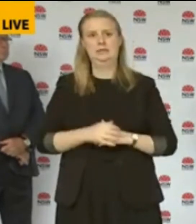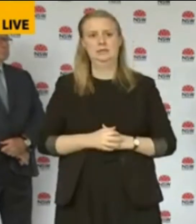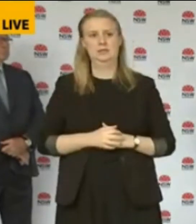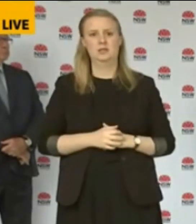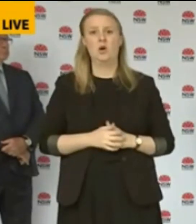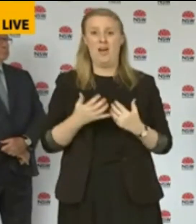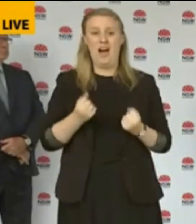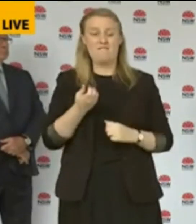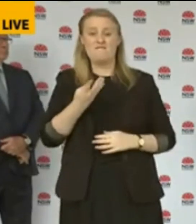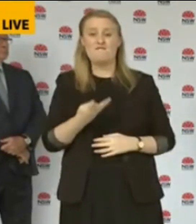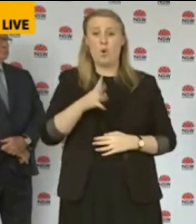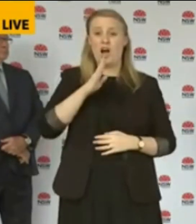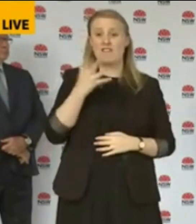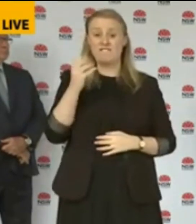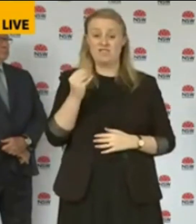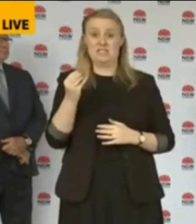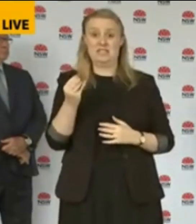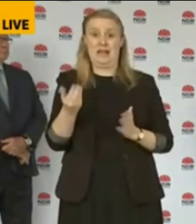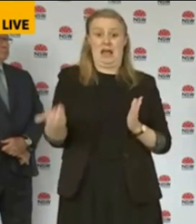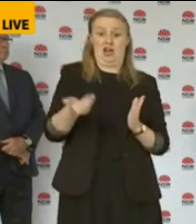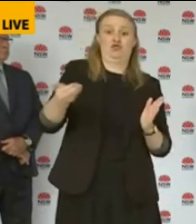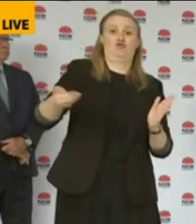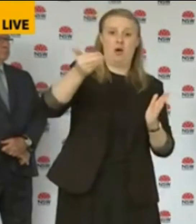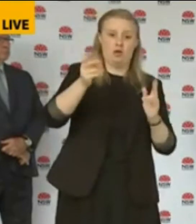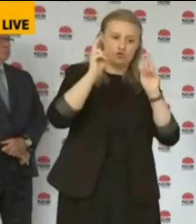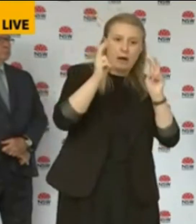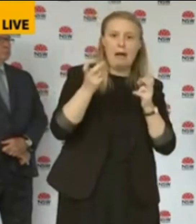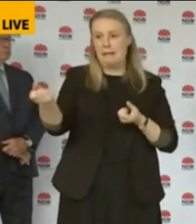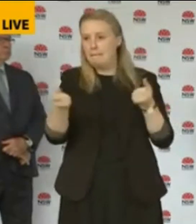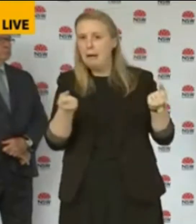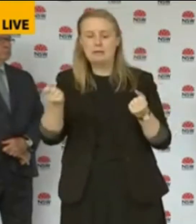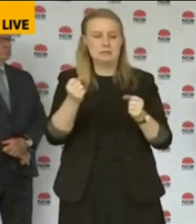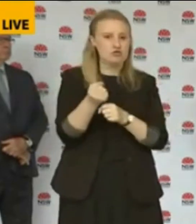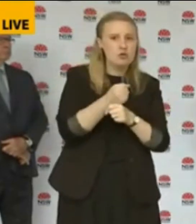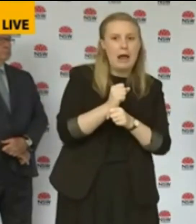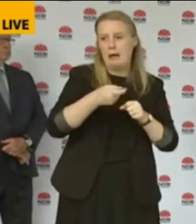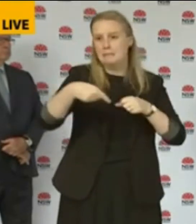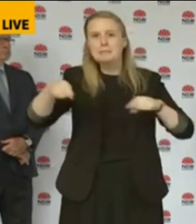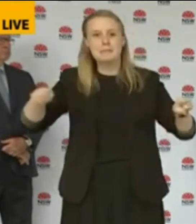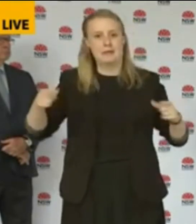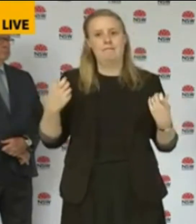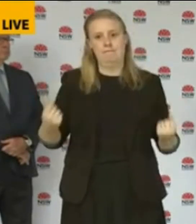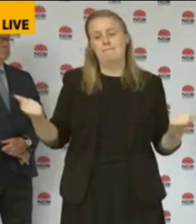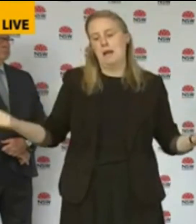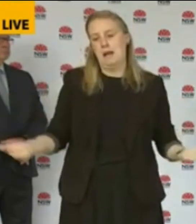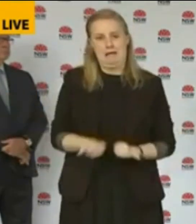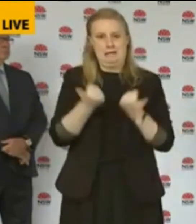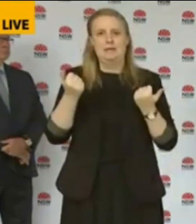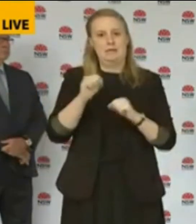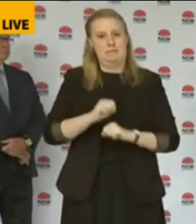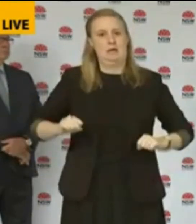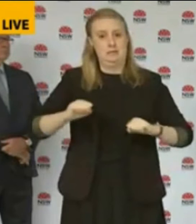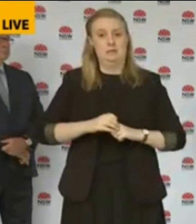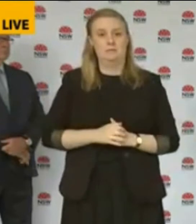bus and light rail. The other thing I want to ask people to do, if you have an Opal card, please